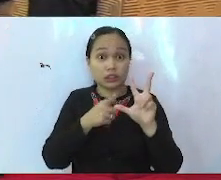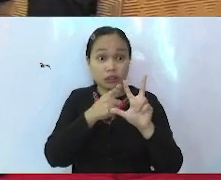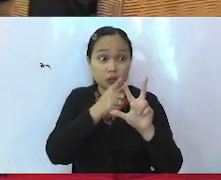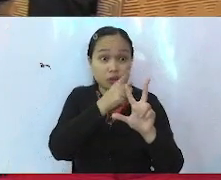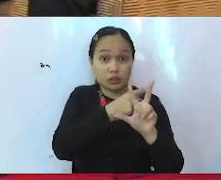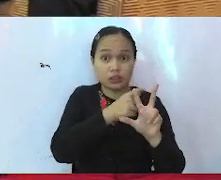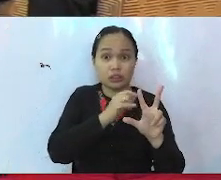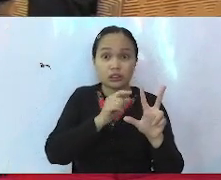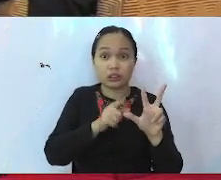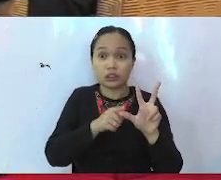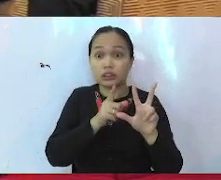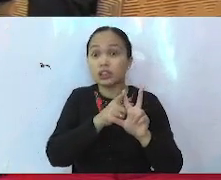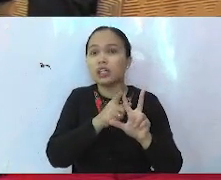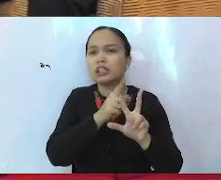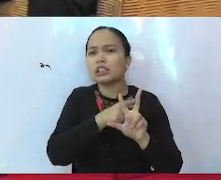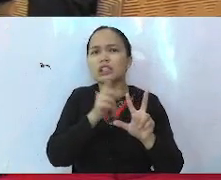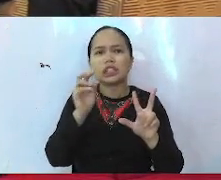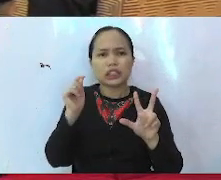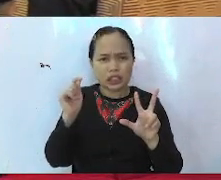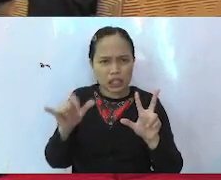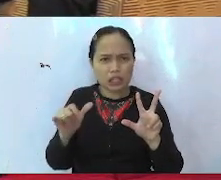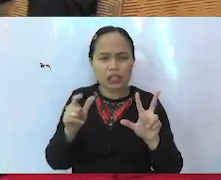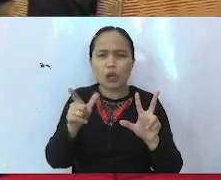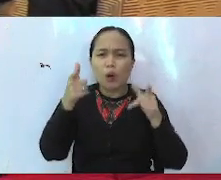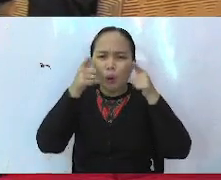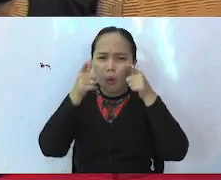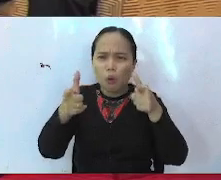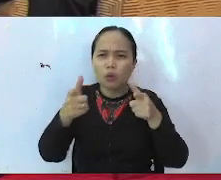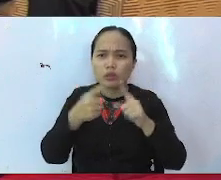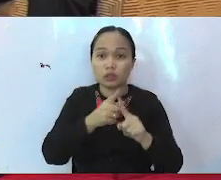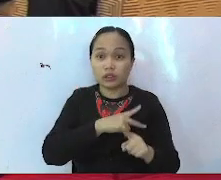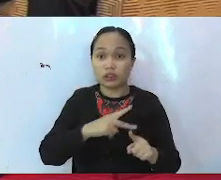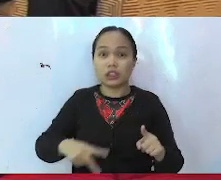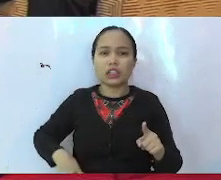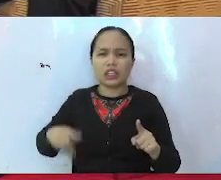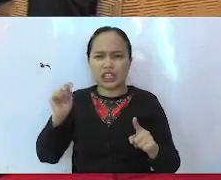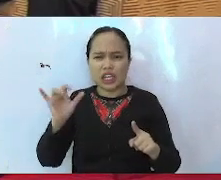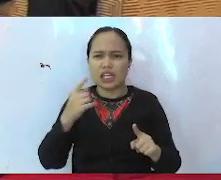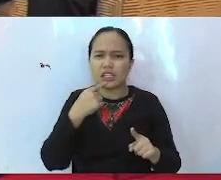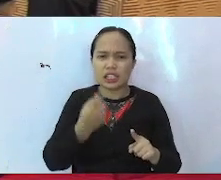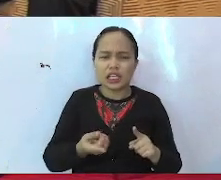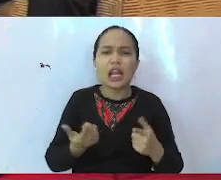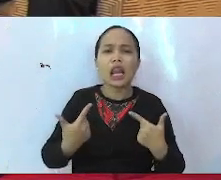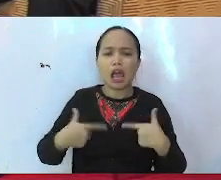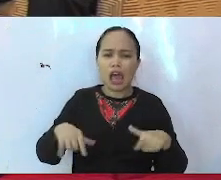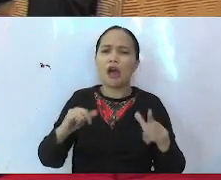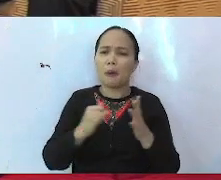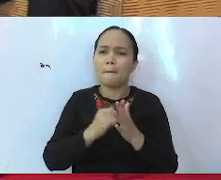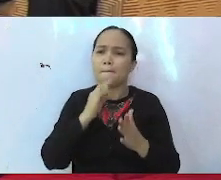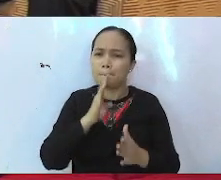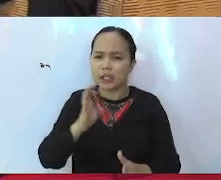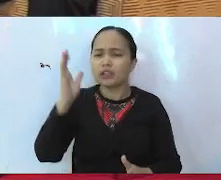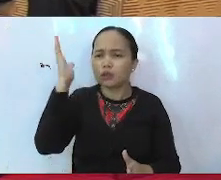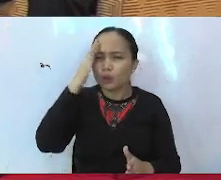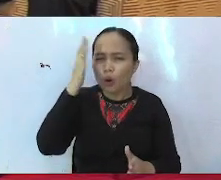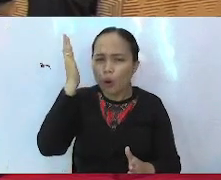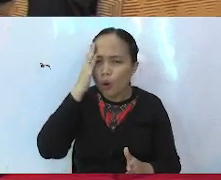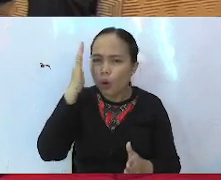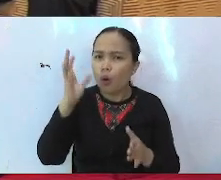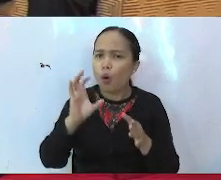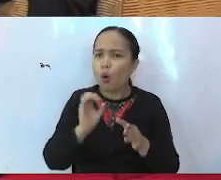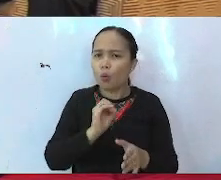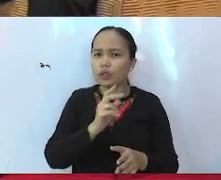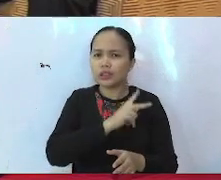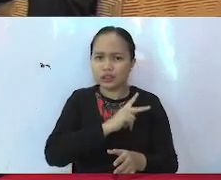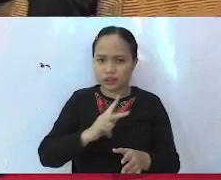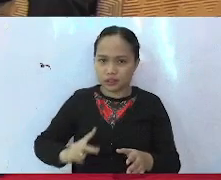Amen. I love it. Amen. They looked at the king, and I love what they said. They said, let it be known, O king. Yeah, yeah.